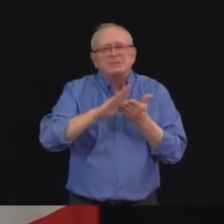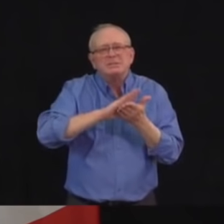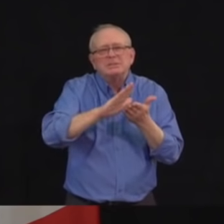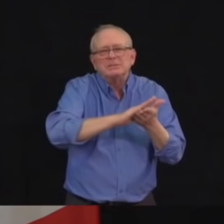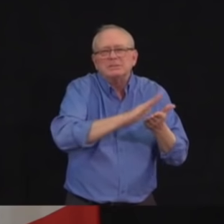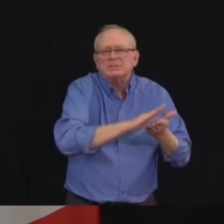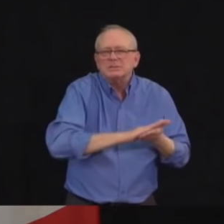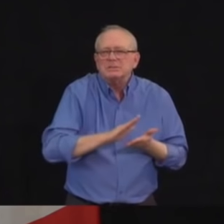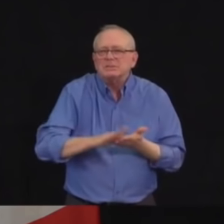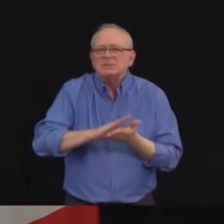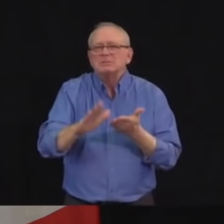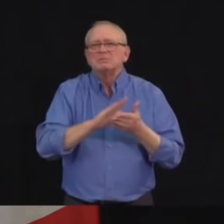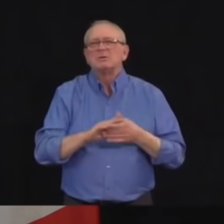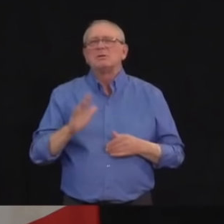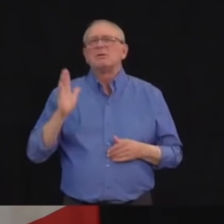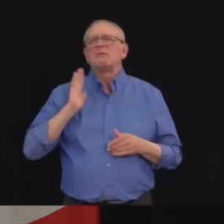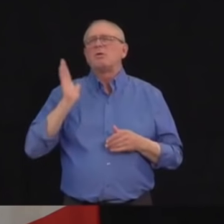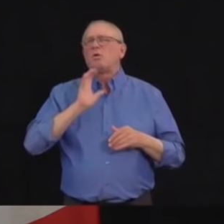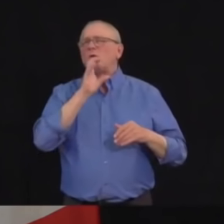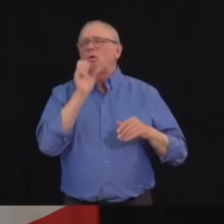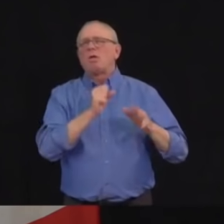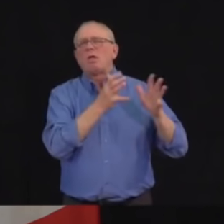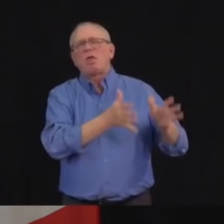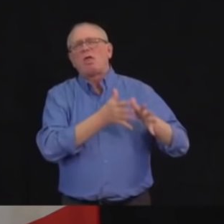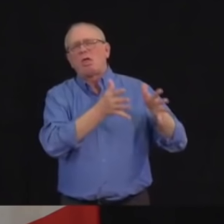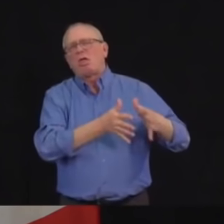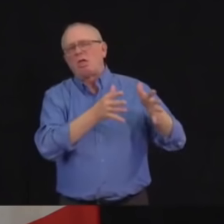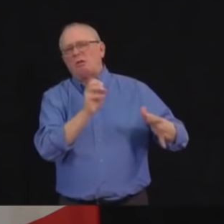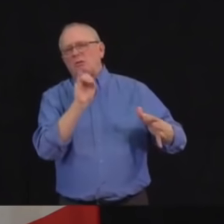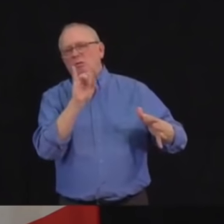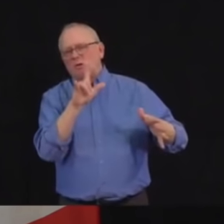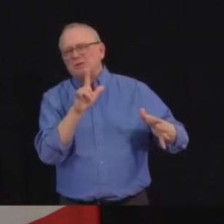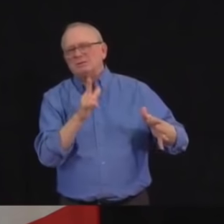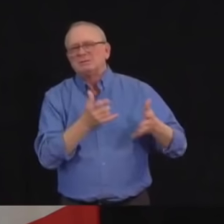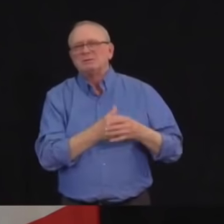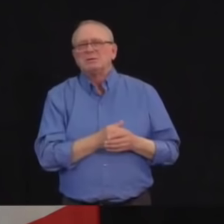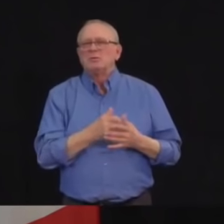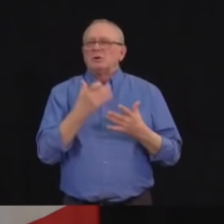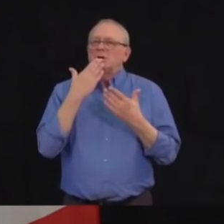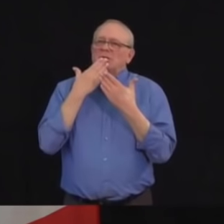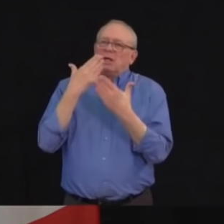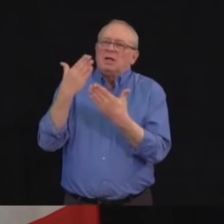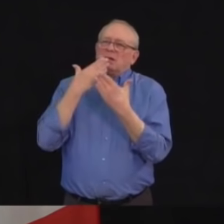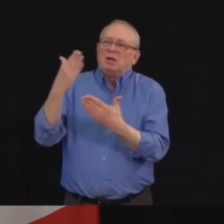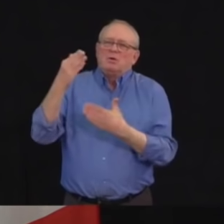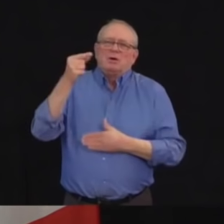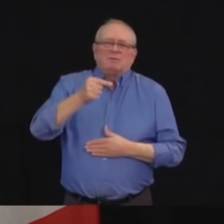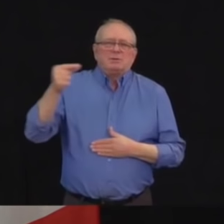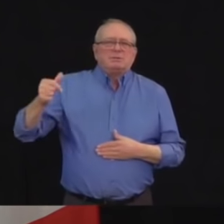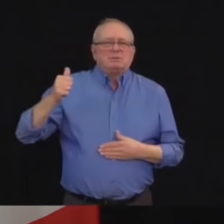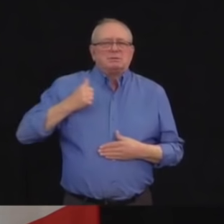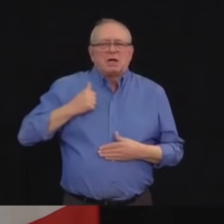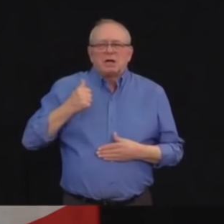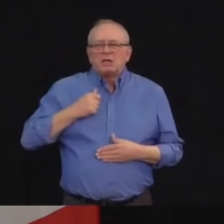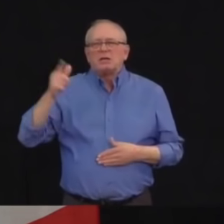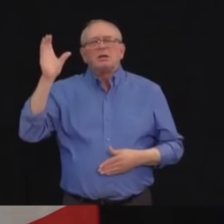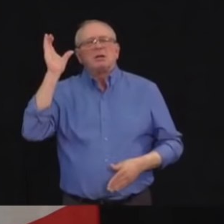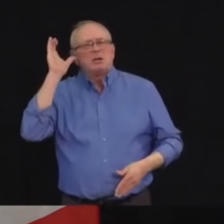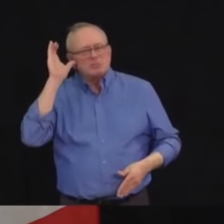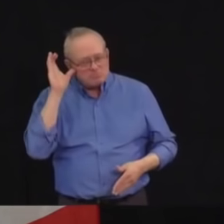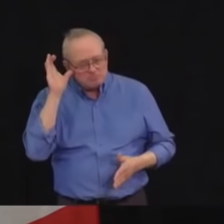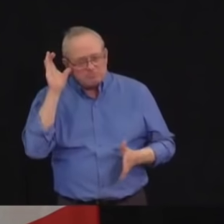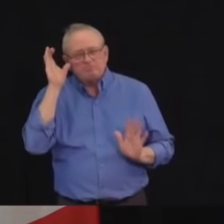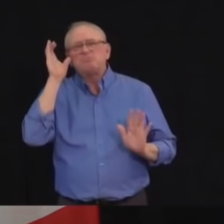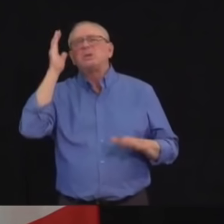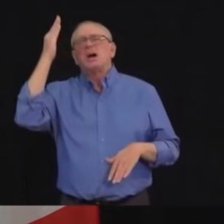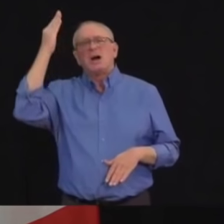thank the Government of Canada for having heard our message about the importance of this in the midst of the economic crisis